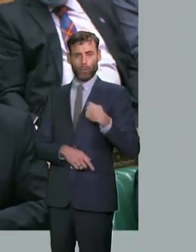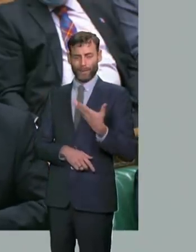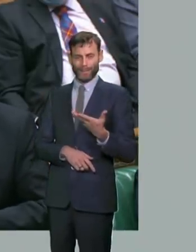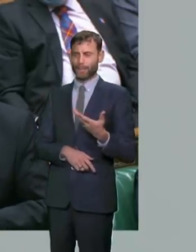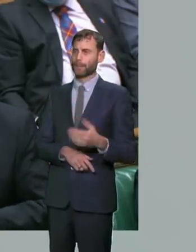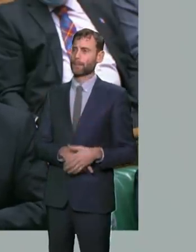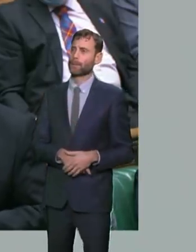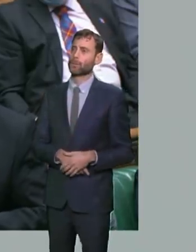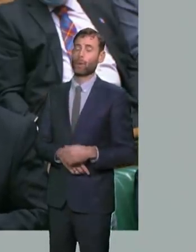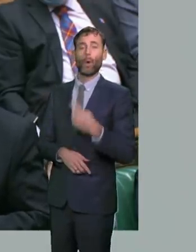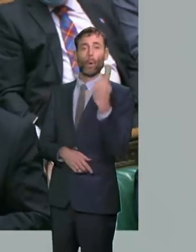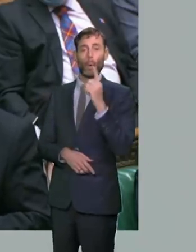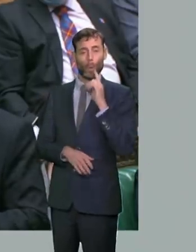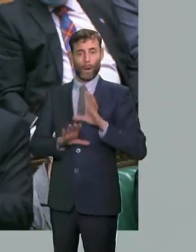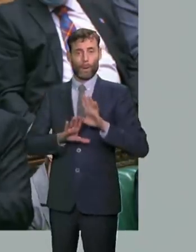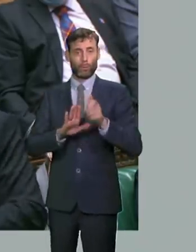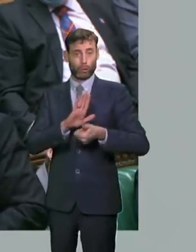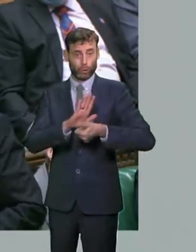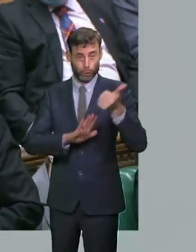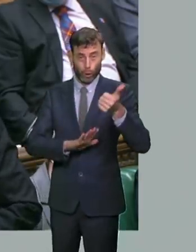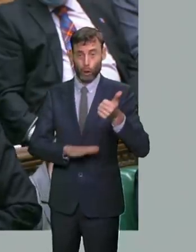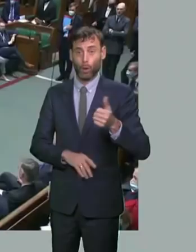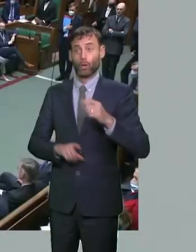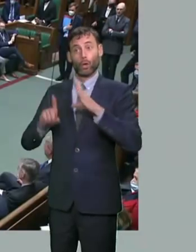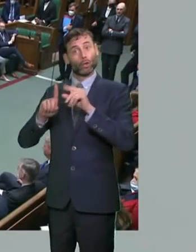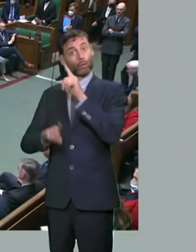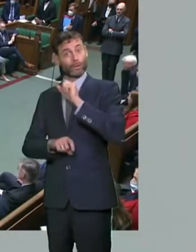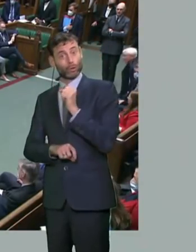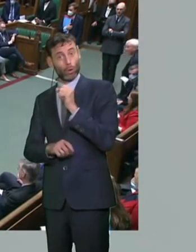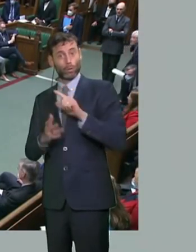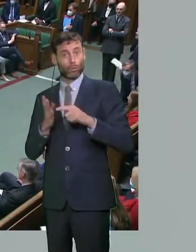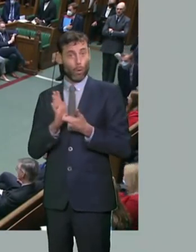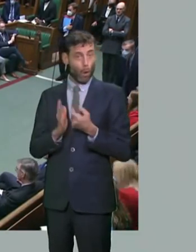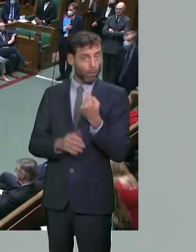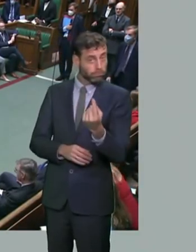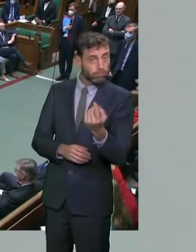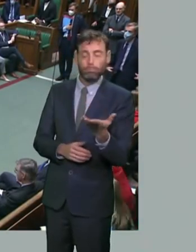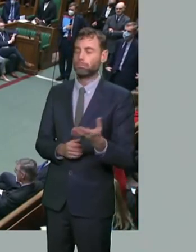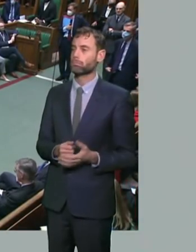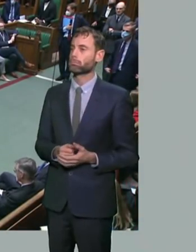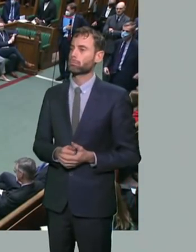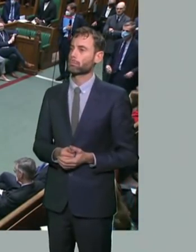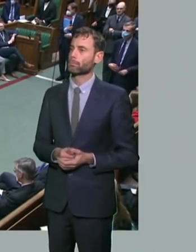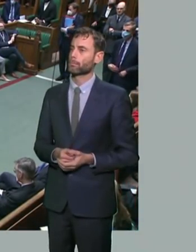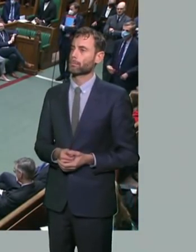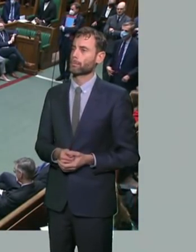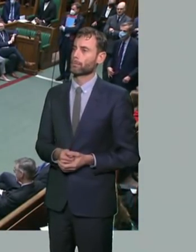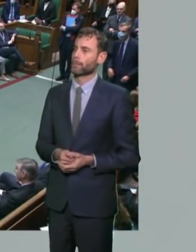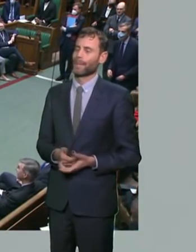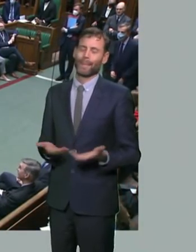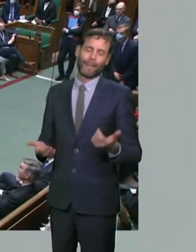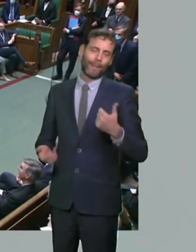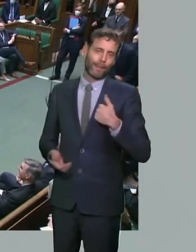His hapless Tory leader in Scotland or himself? Prime Minister. Mr. Speaker, I just